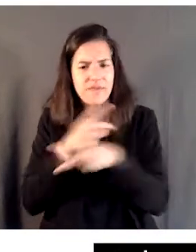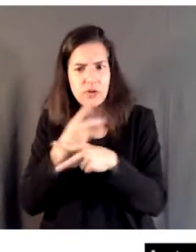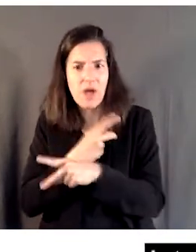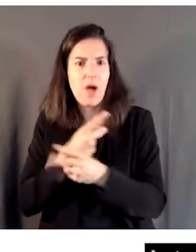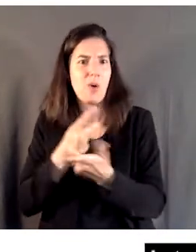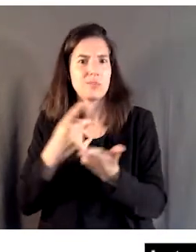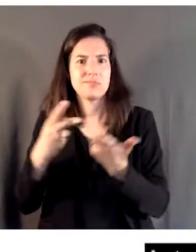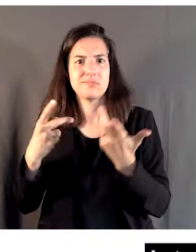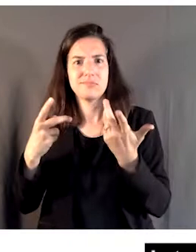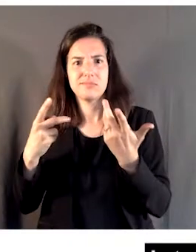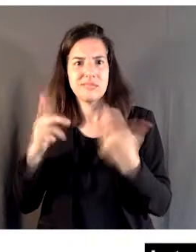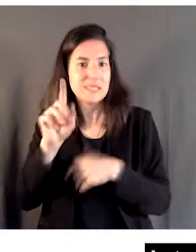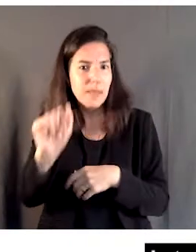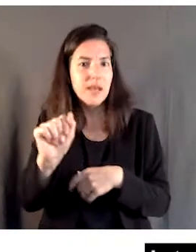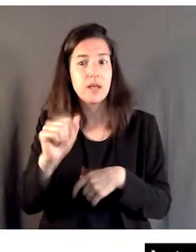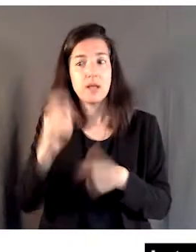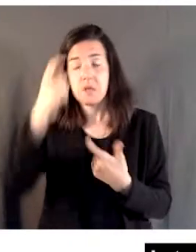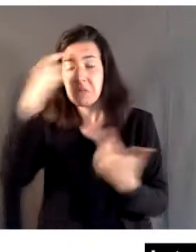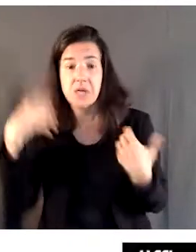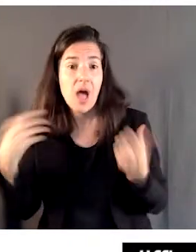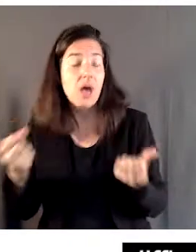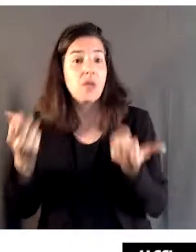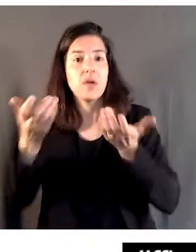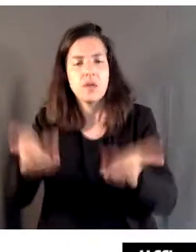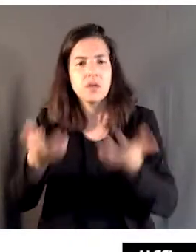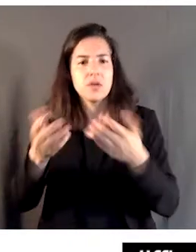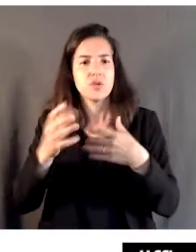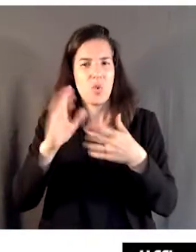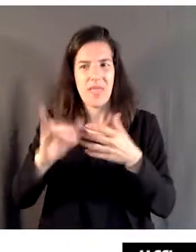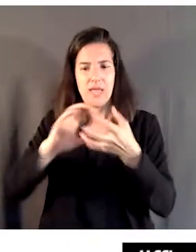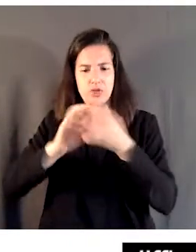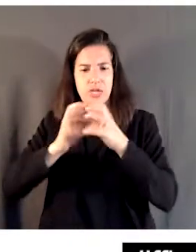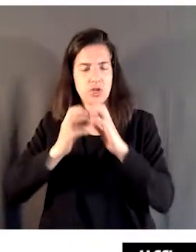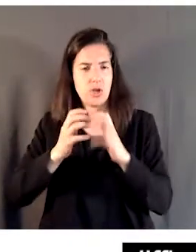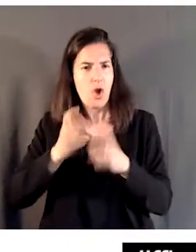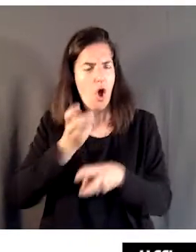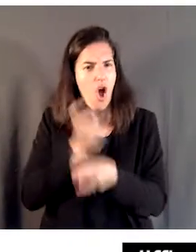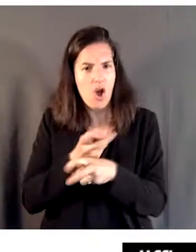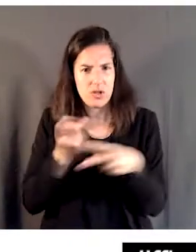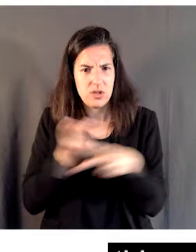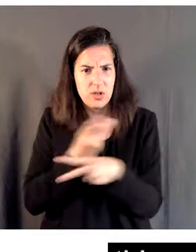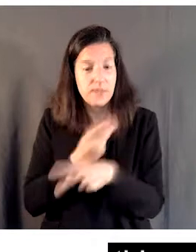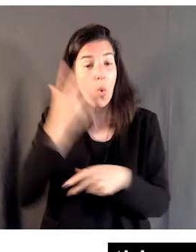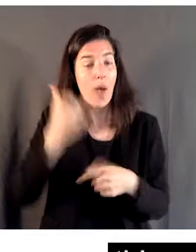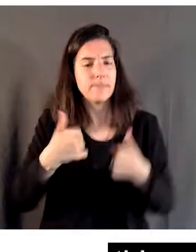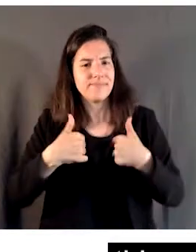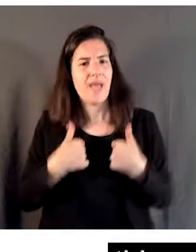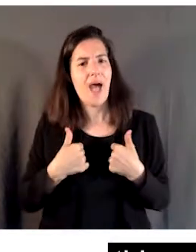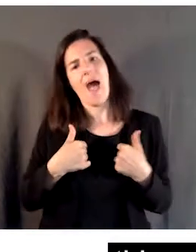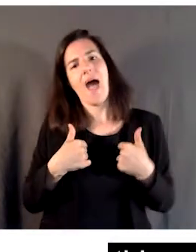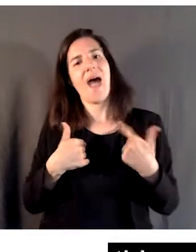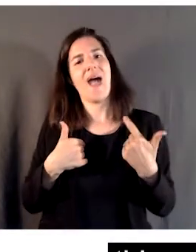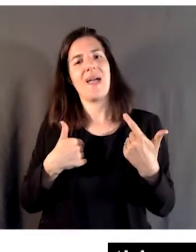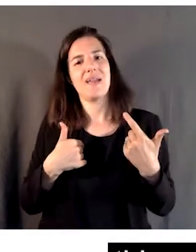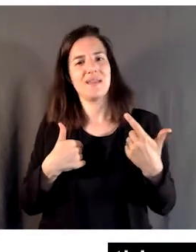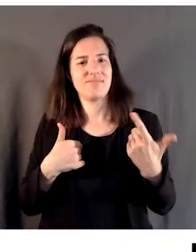the intersection where those cross becomes very difficult to navigate, because I'm walking through this world. I'll use